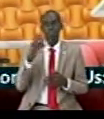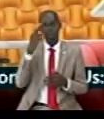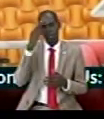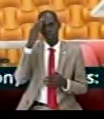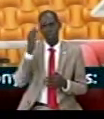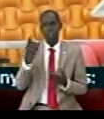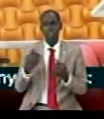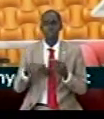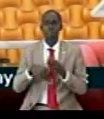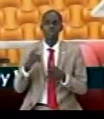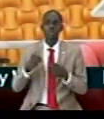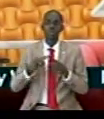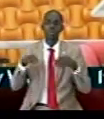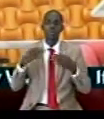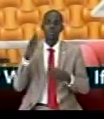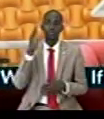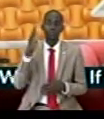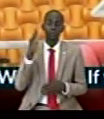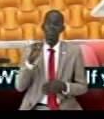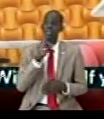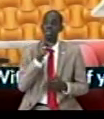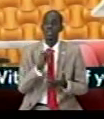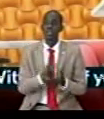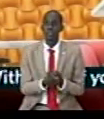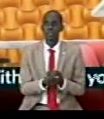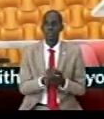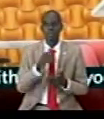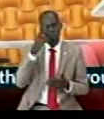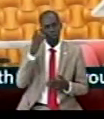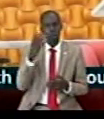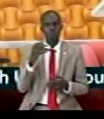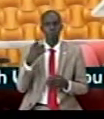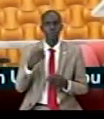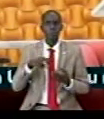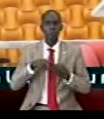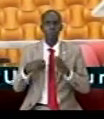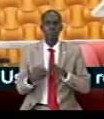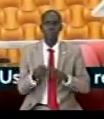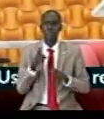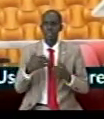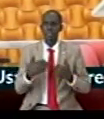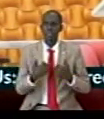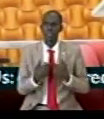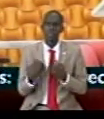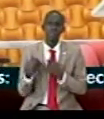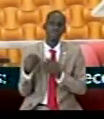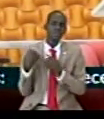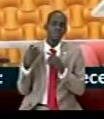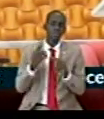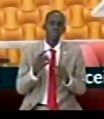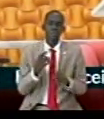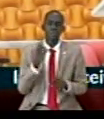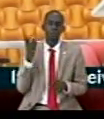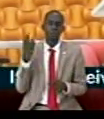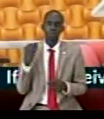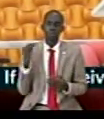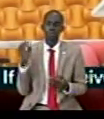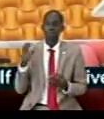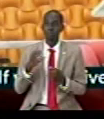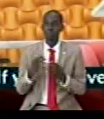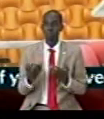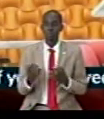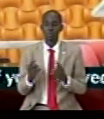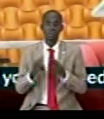to testify is because of a problem I've been having since I was much younger, when I was very